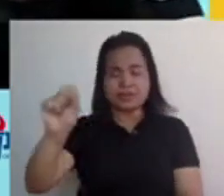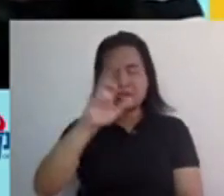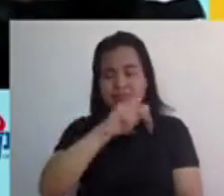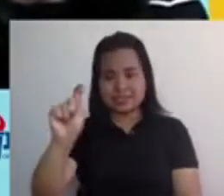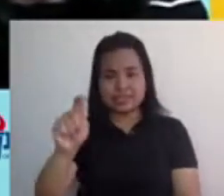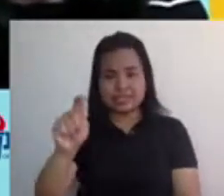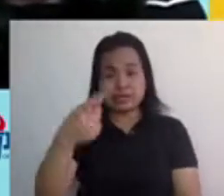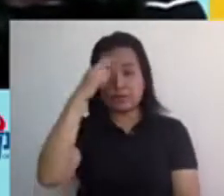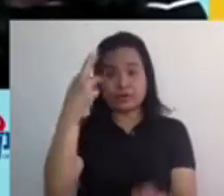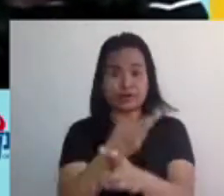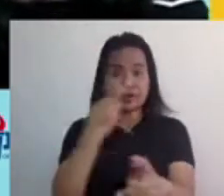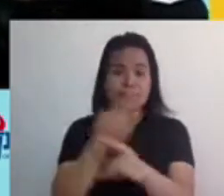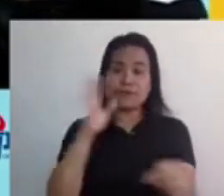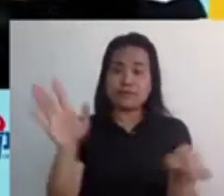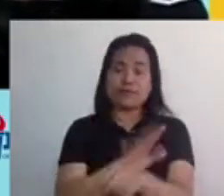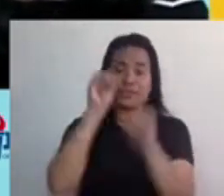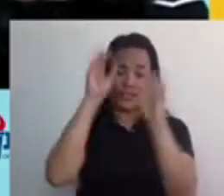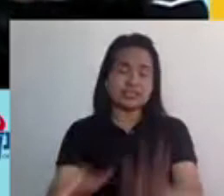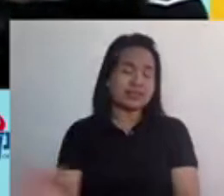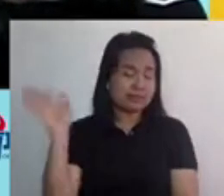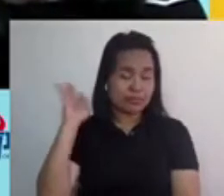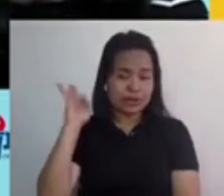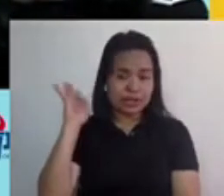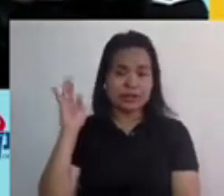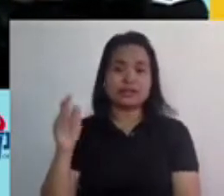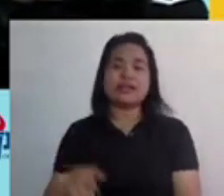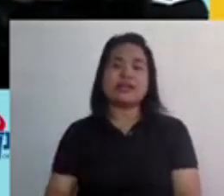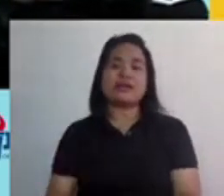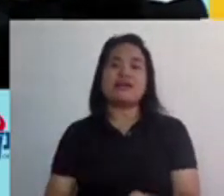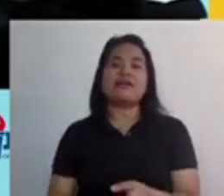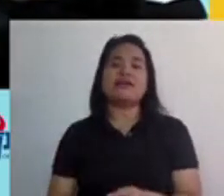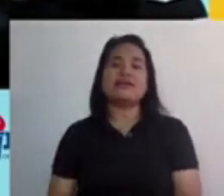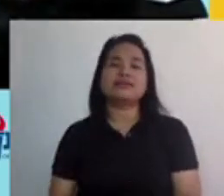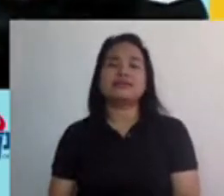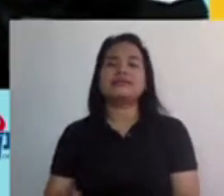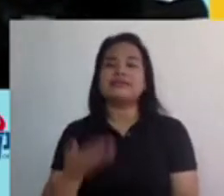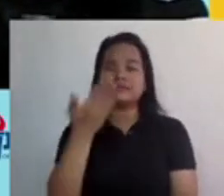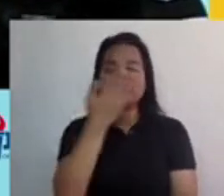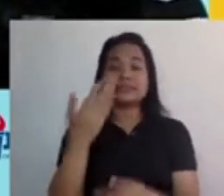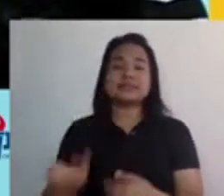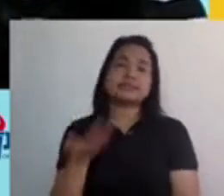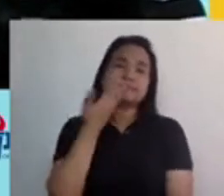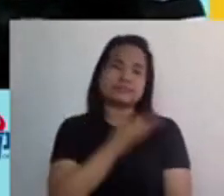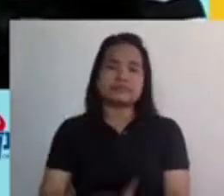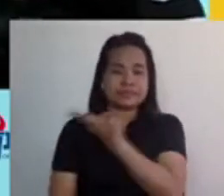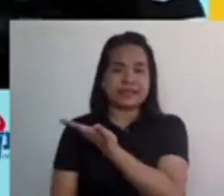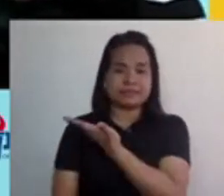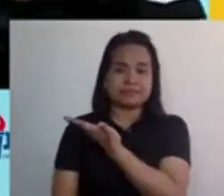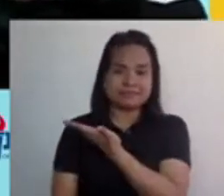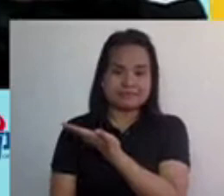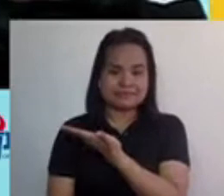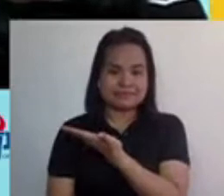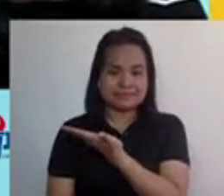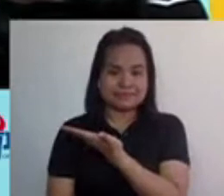full-time teacher broadcasters are uploaded in the link provided on your screen. And as an additional note, we would like to remind